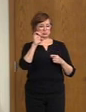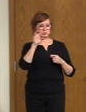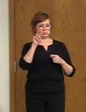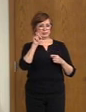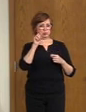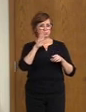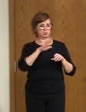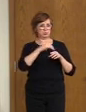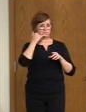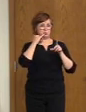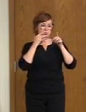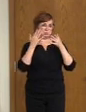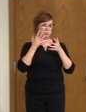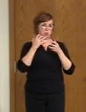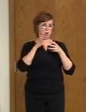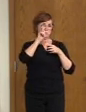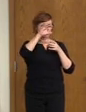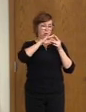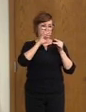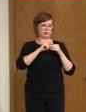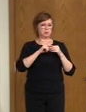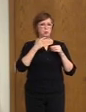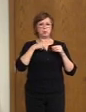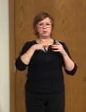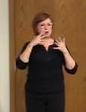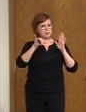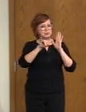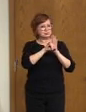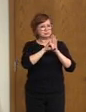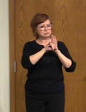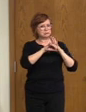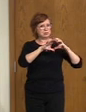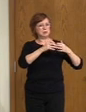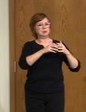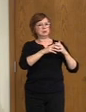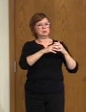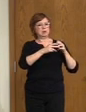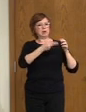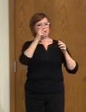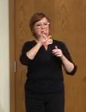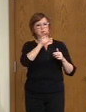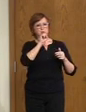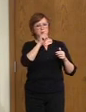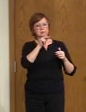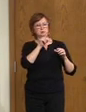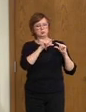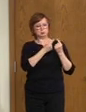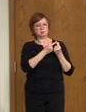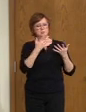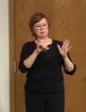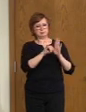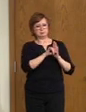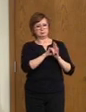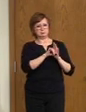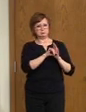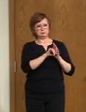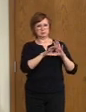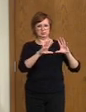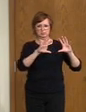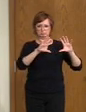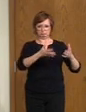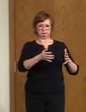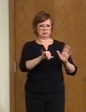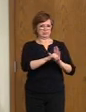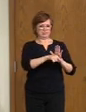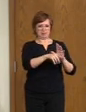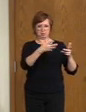want to comment. So we already know who's the most vulnerable, and that's who is going to get started with the vaccine right away in December and January. And we